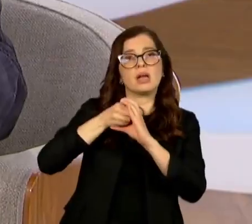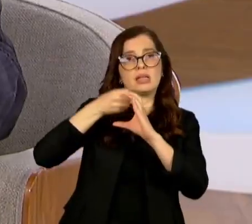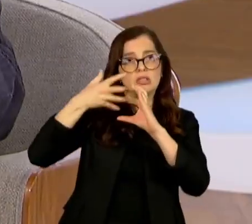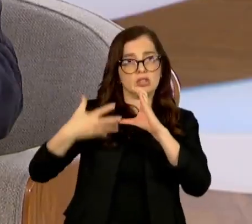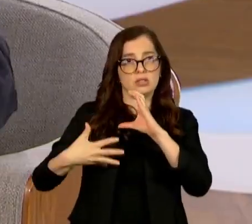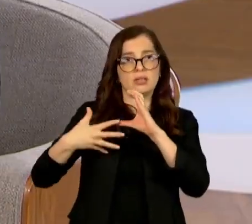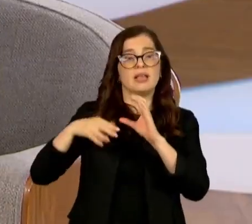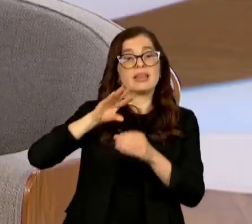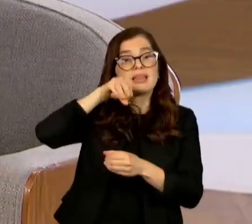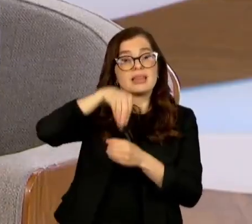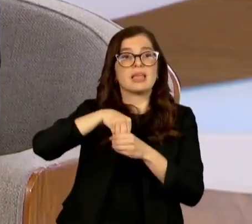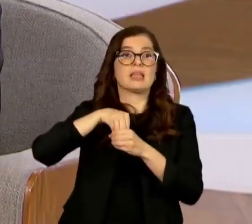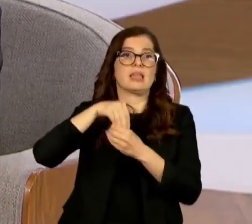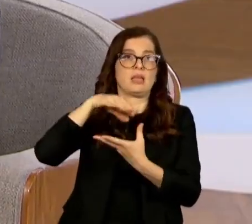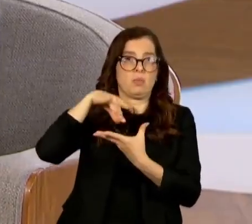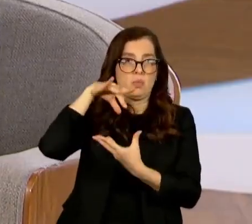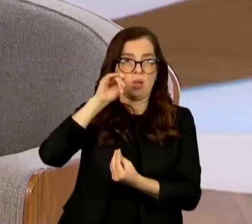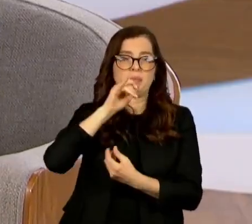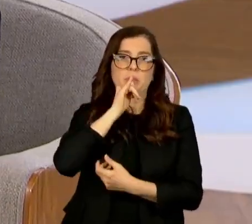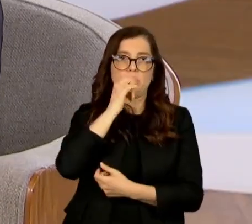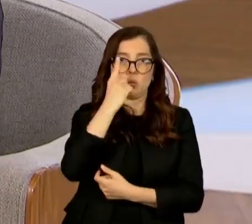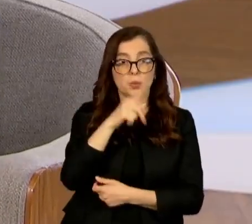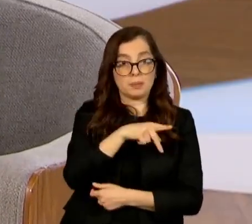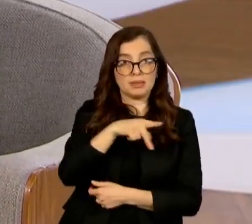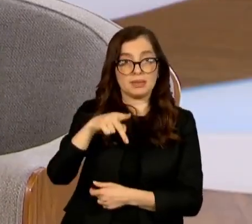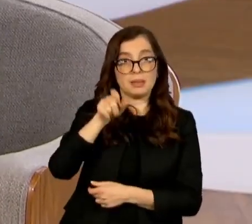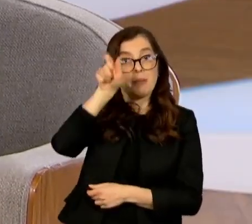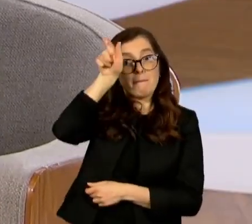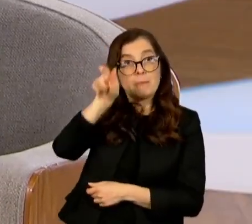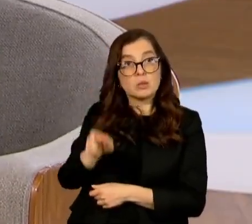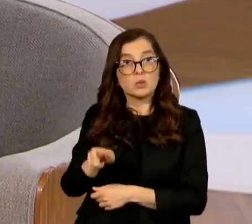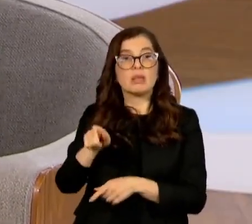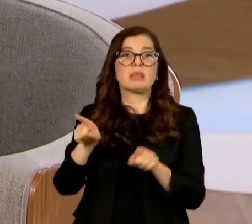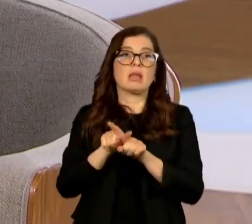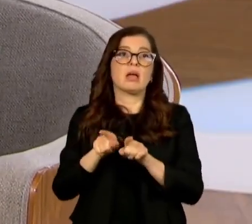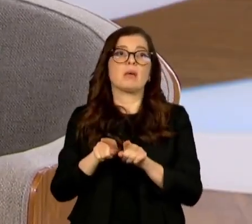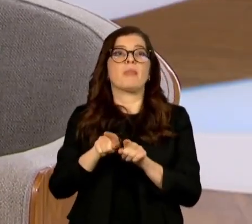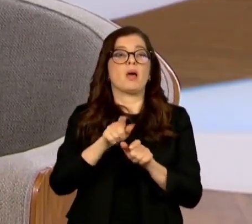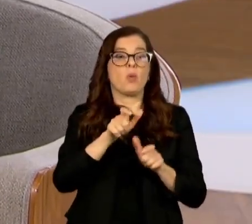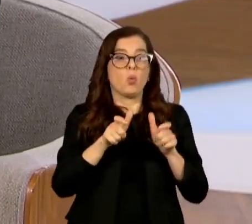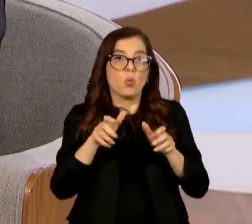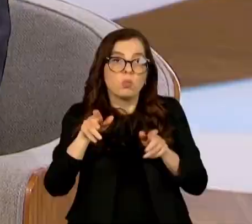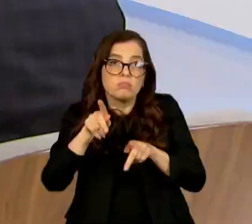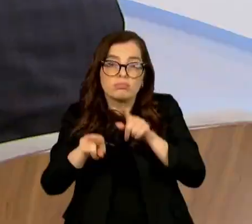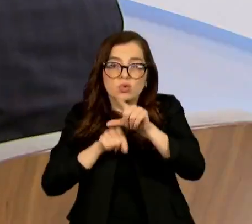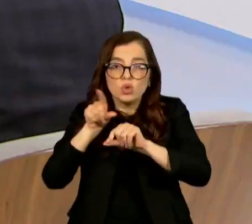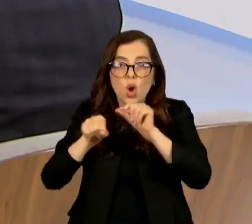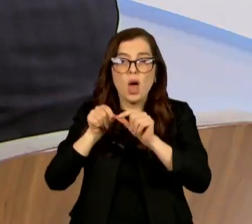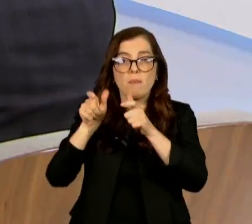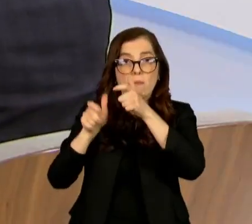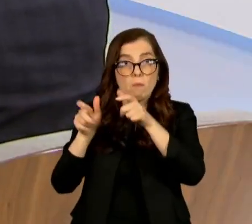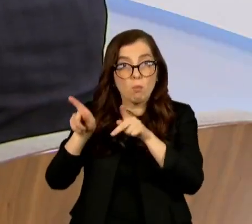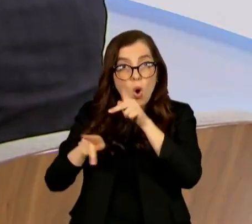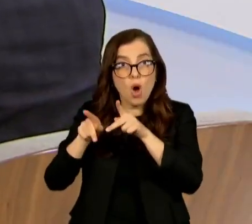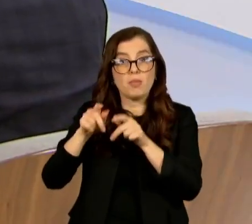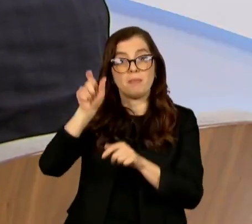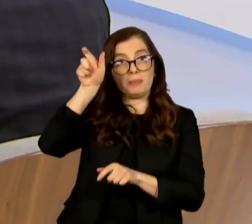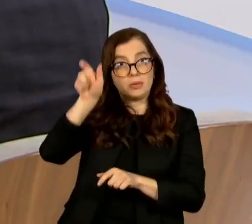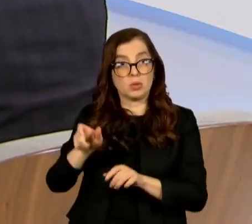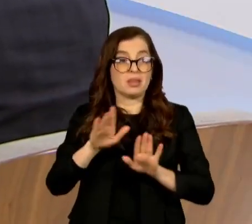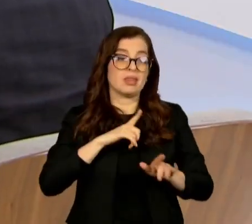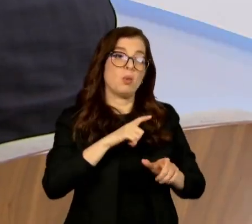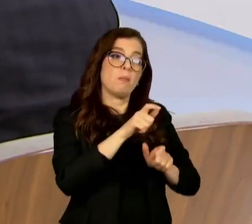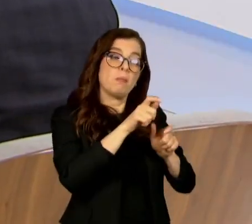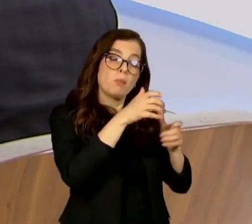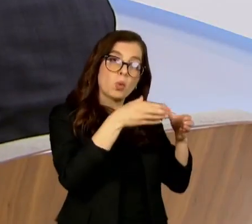features of democracy. You have a civilian elected president, a civilian government, not a military government, but the government abuses